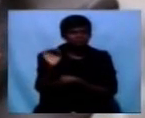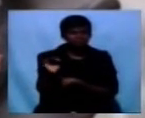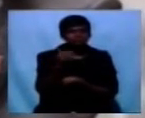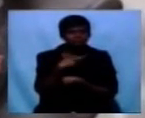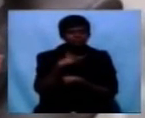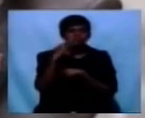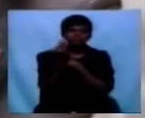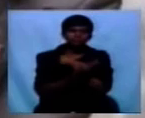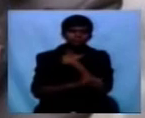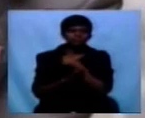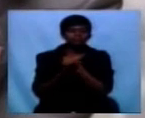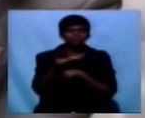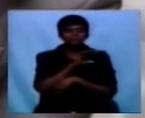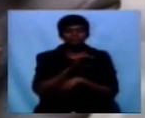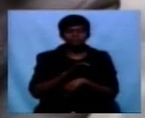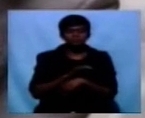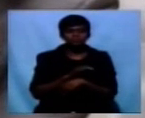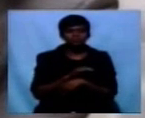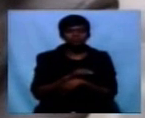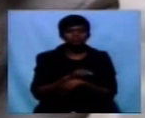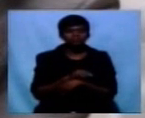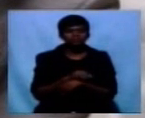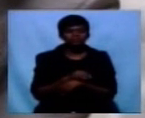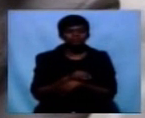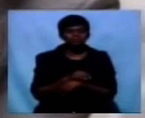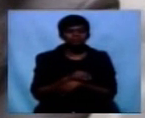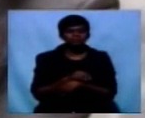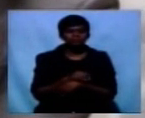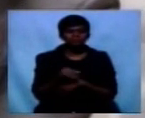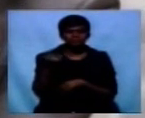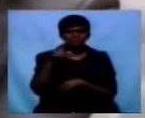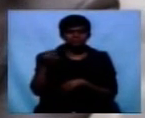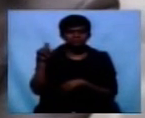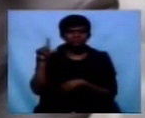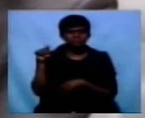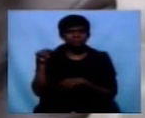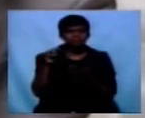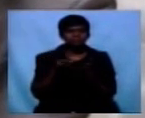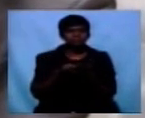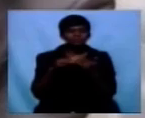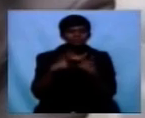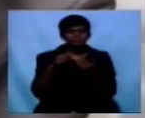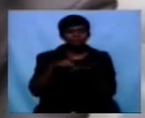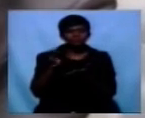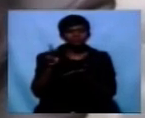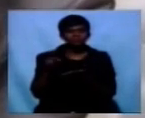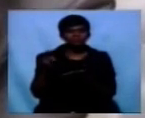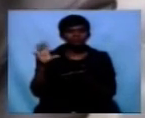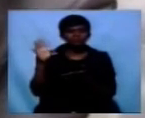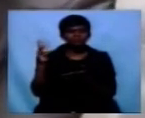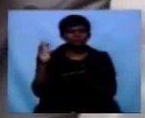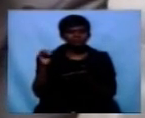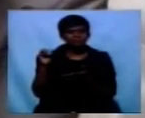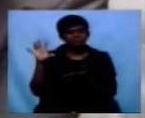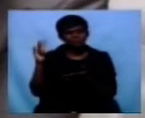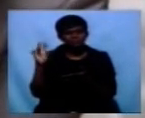foreign contractor, I found we were owing him almost 120 million. I've paid him almost 60,